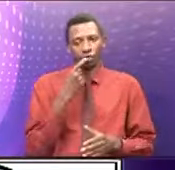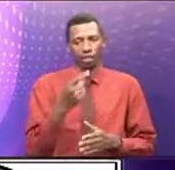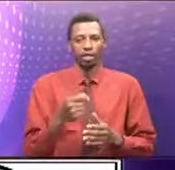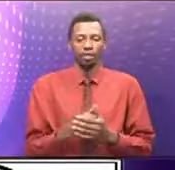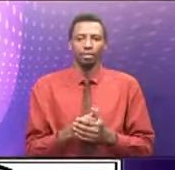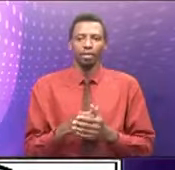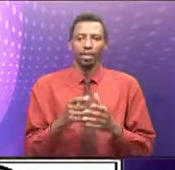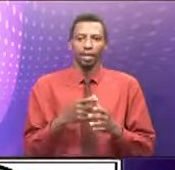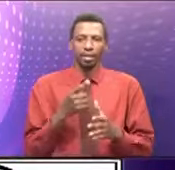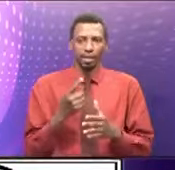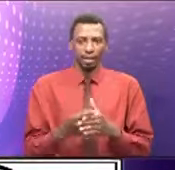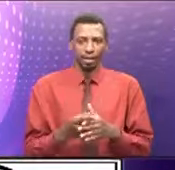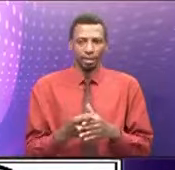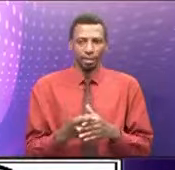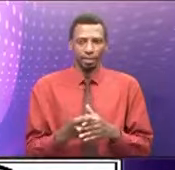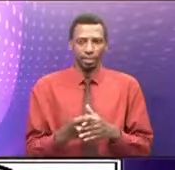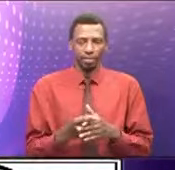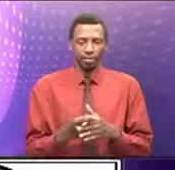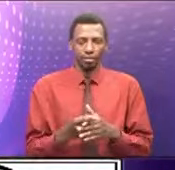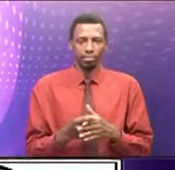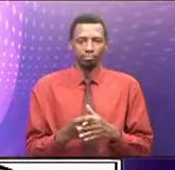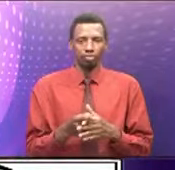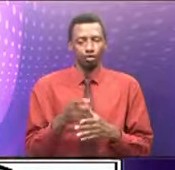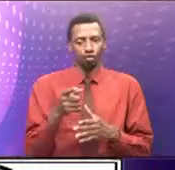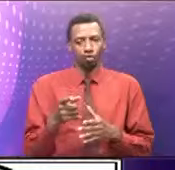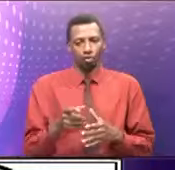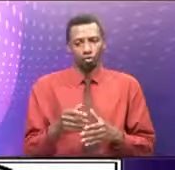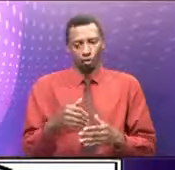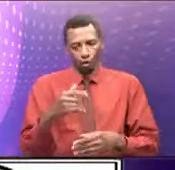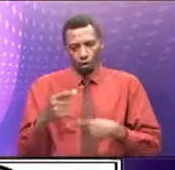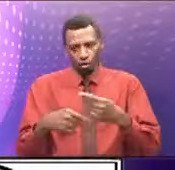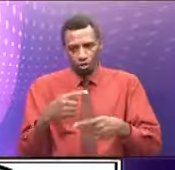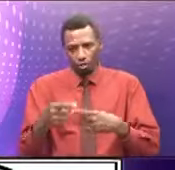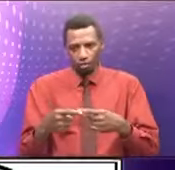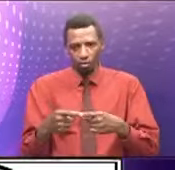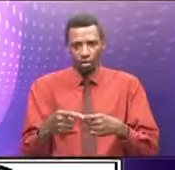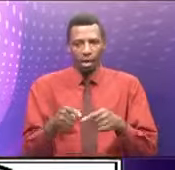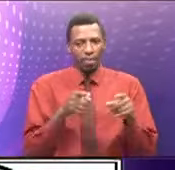then you take both the allegations and the answer